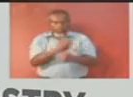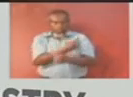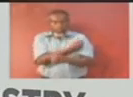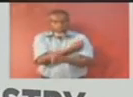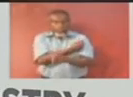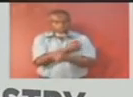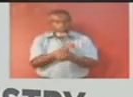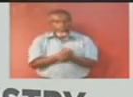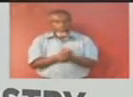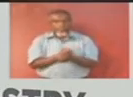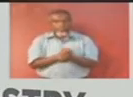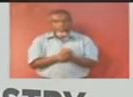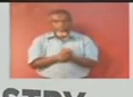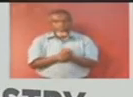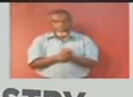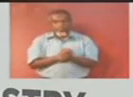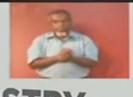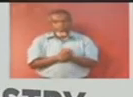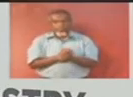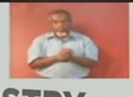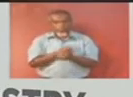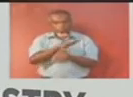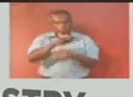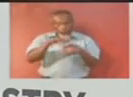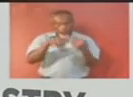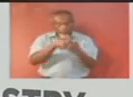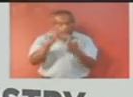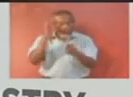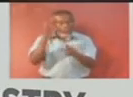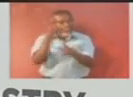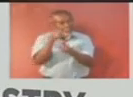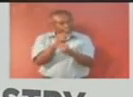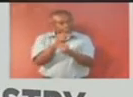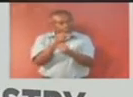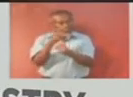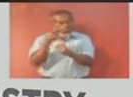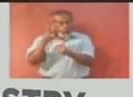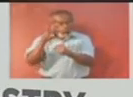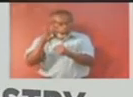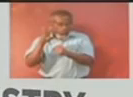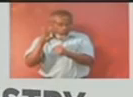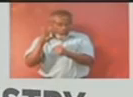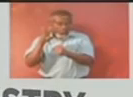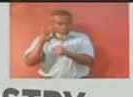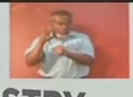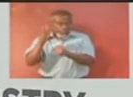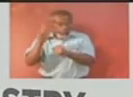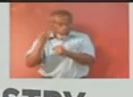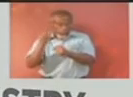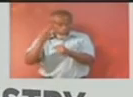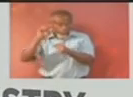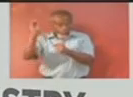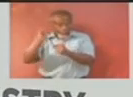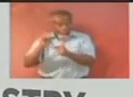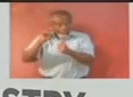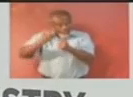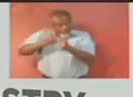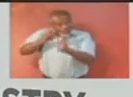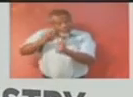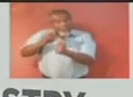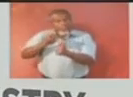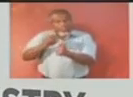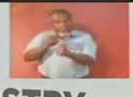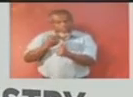to get their 20% initially, although countries can buy bilaterally. That is not excluded. And